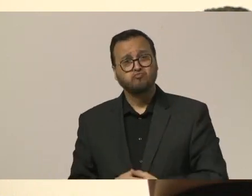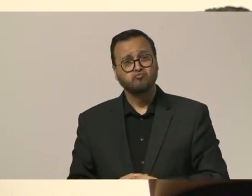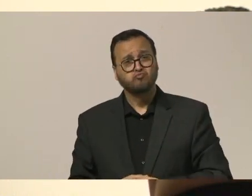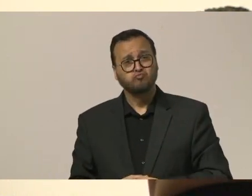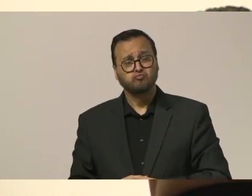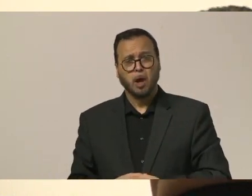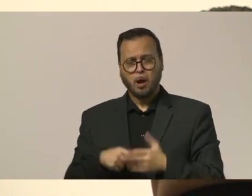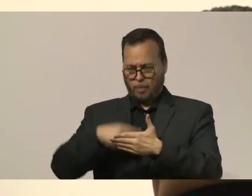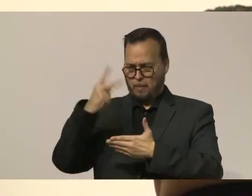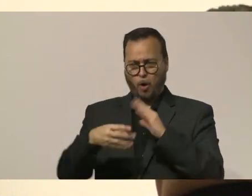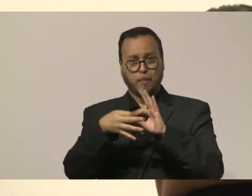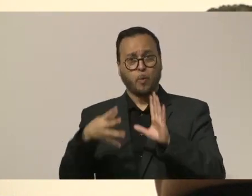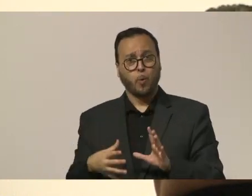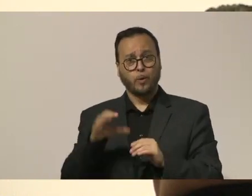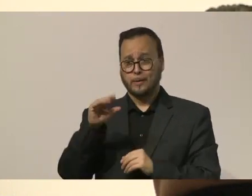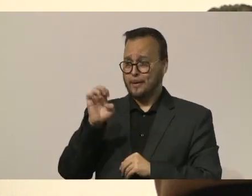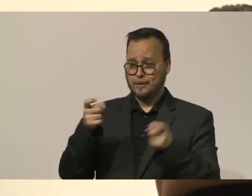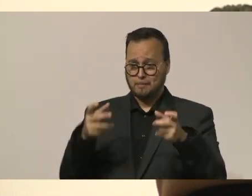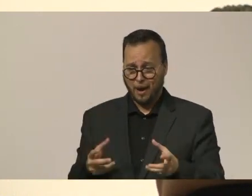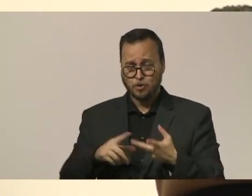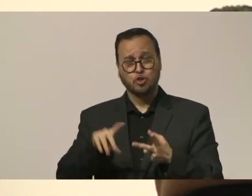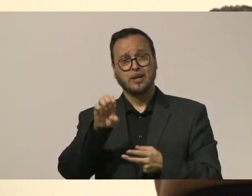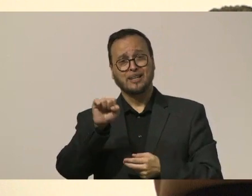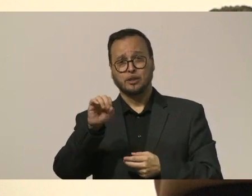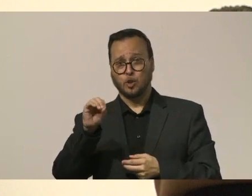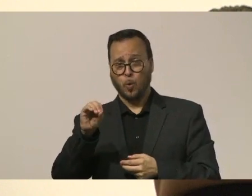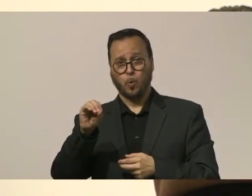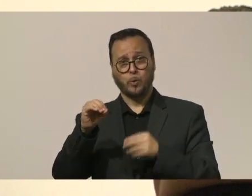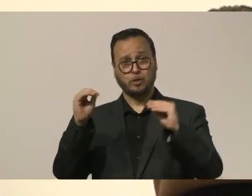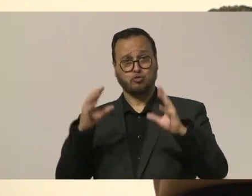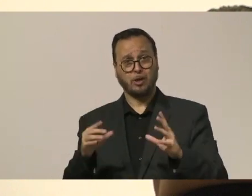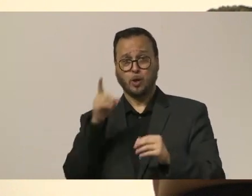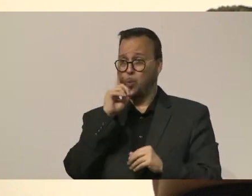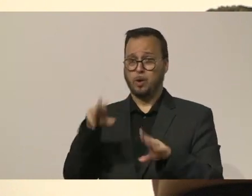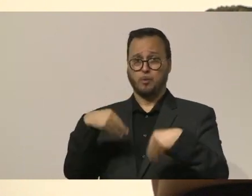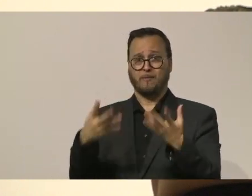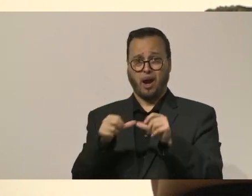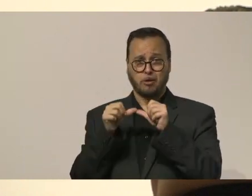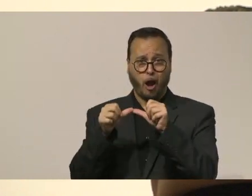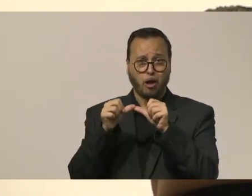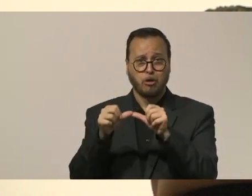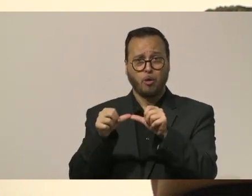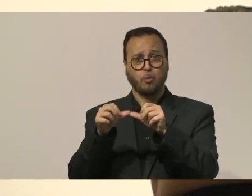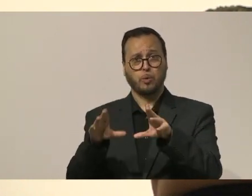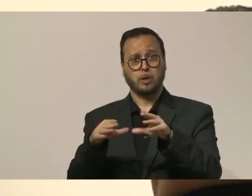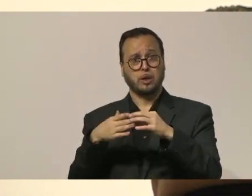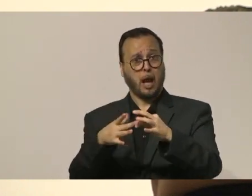The program coordinator, case managers, and ESOL instructors will provide ongoing guidance